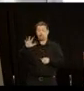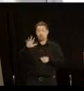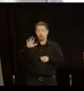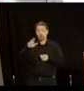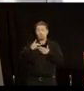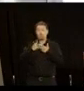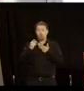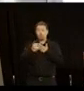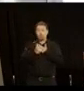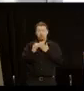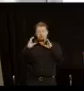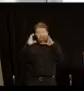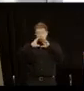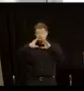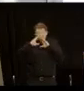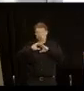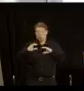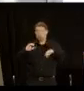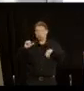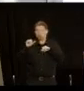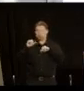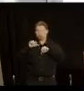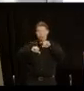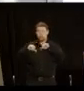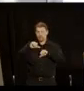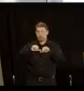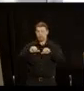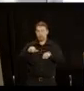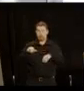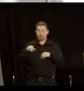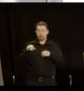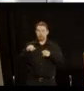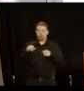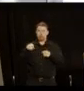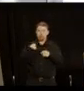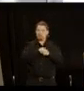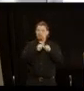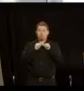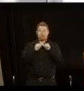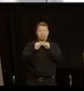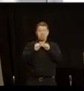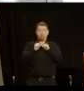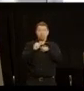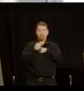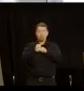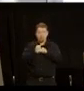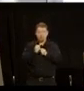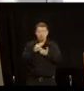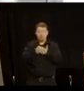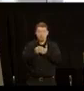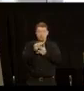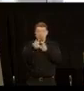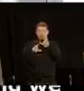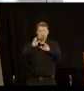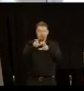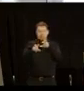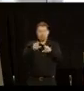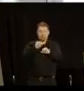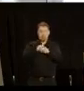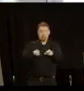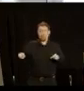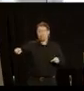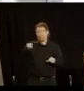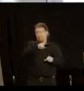search sites around the state. And we continue to make incredible investments in you and in